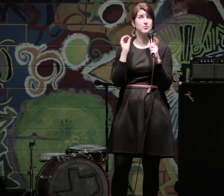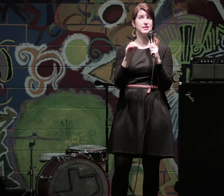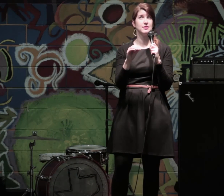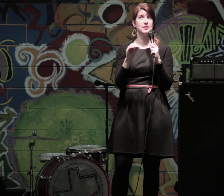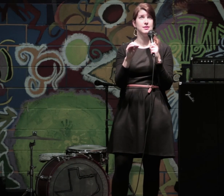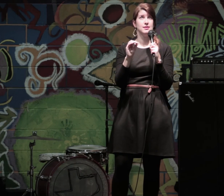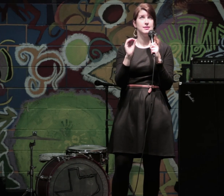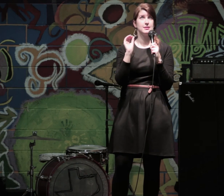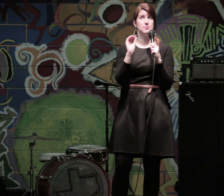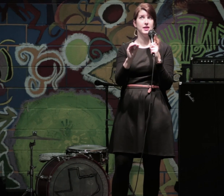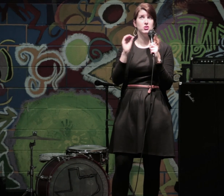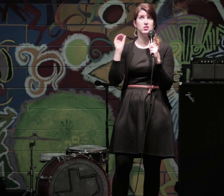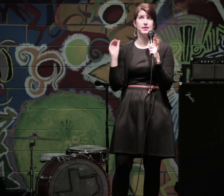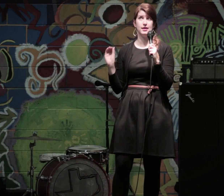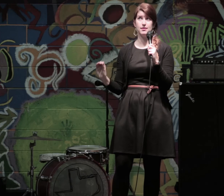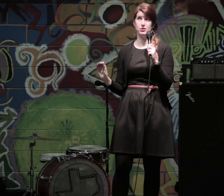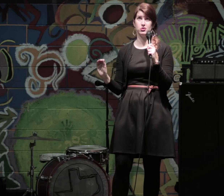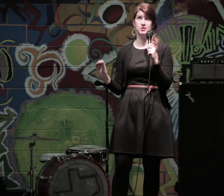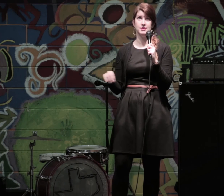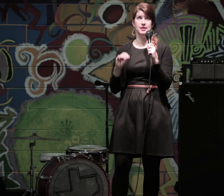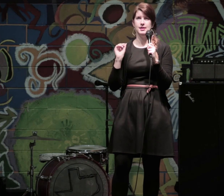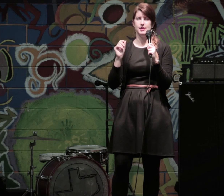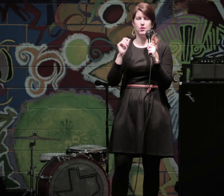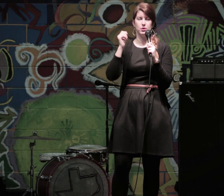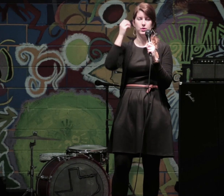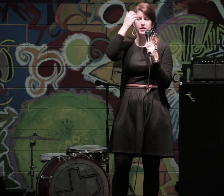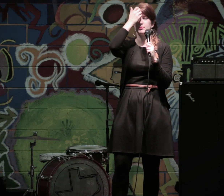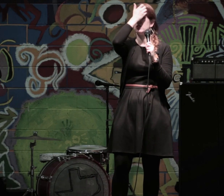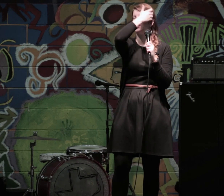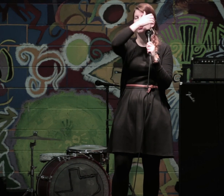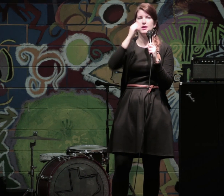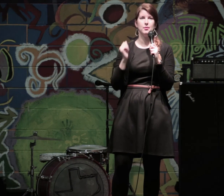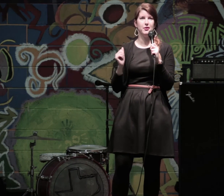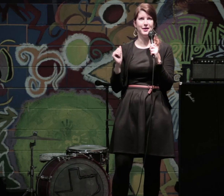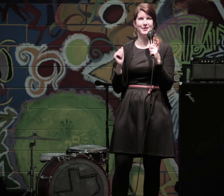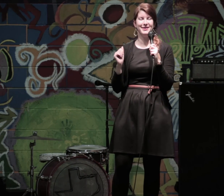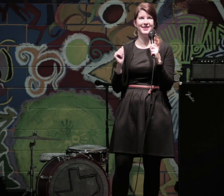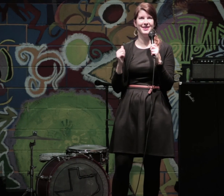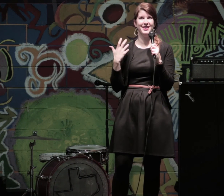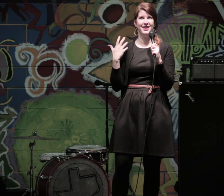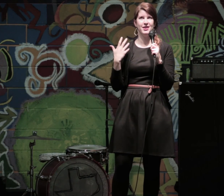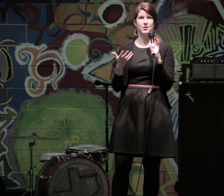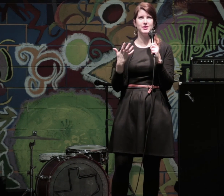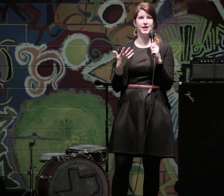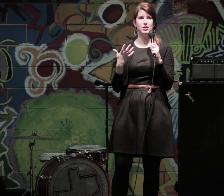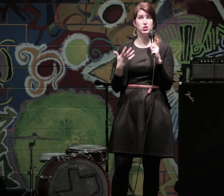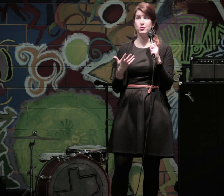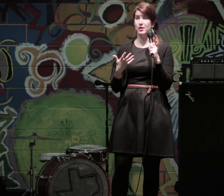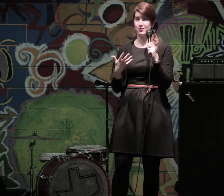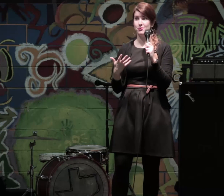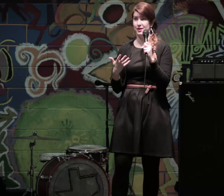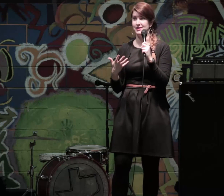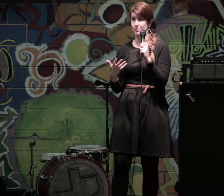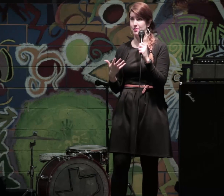to say from Spanish to English. I can't remember what it was, but she was talking about how there was a